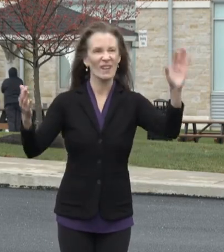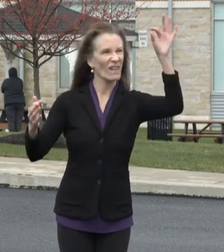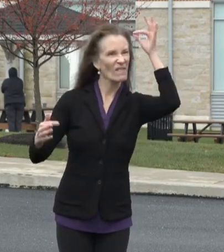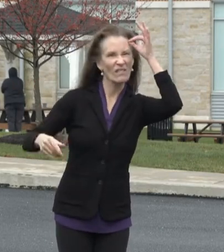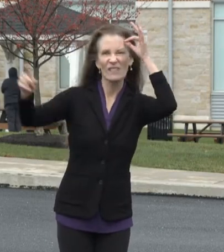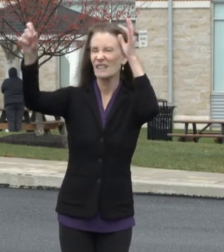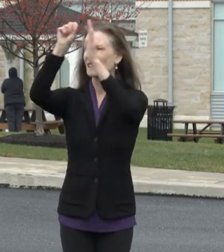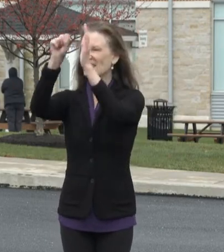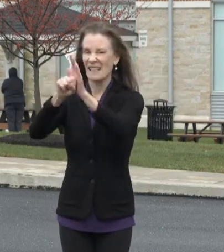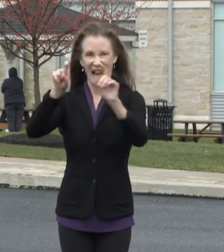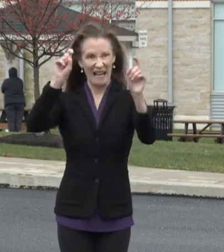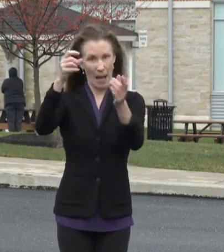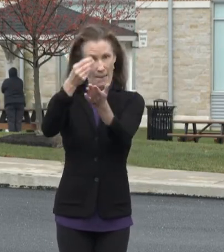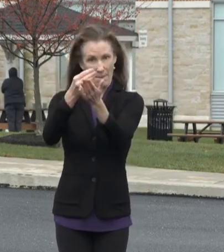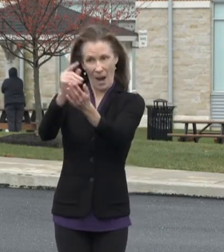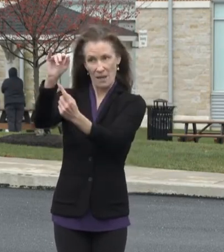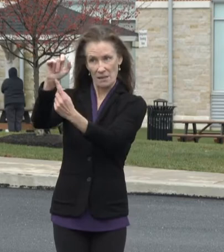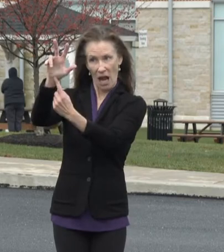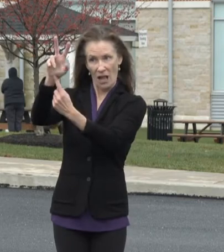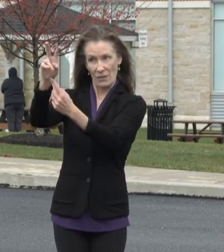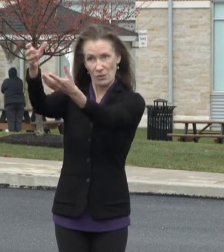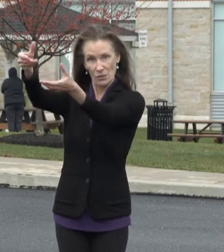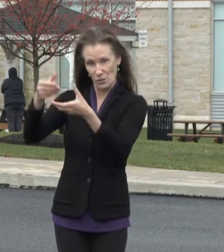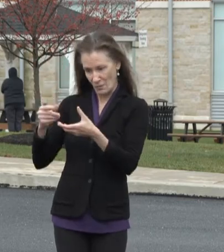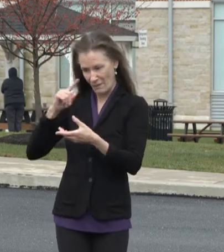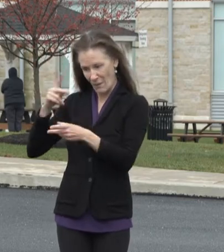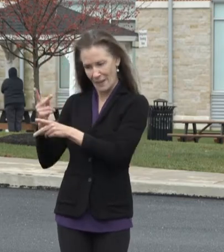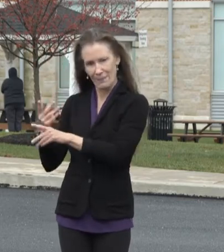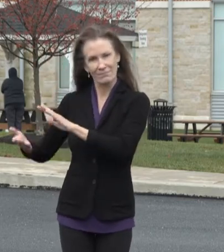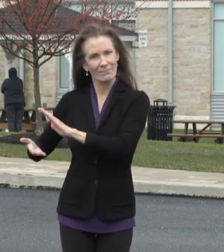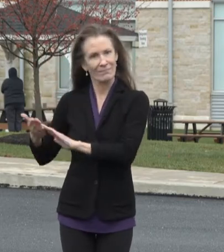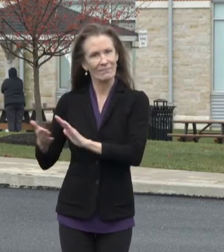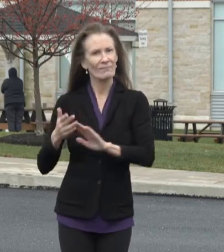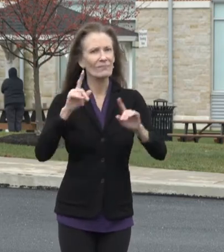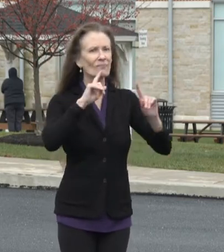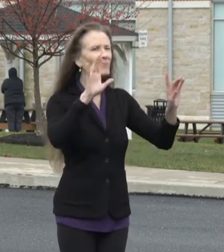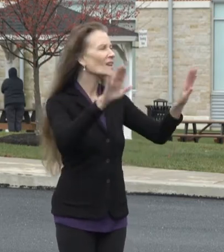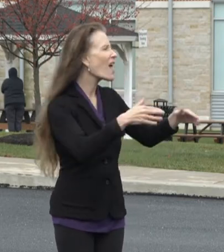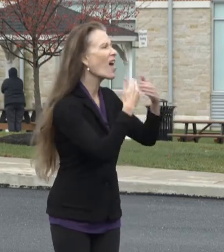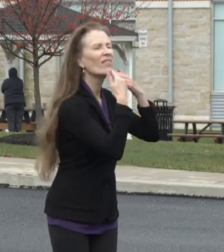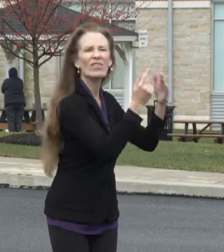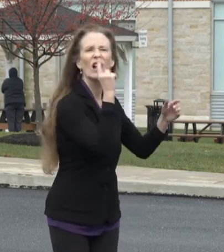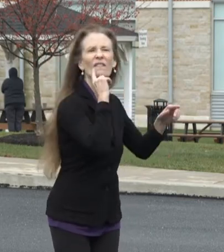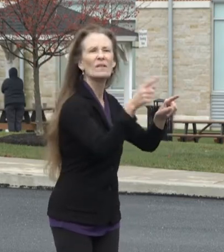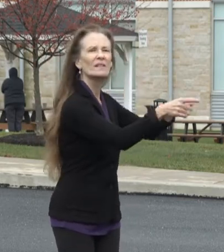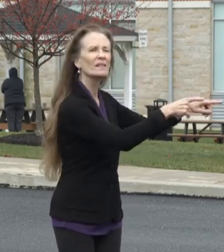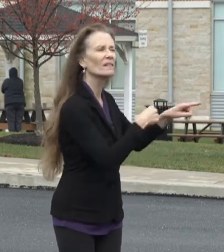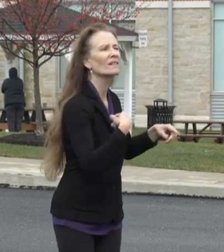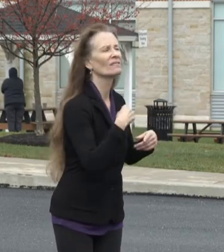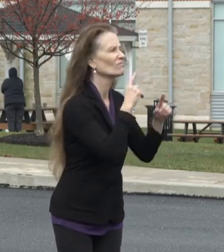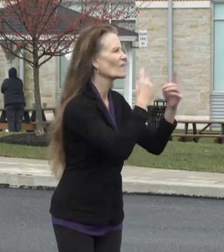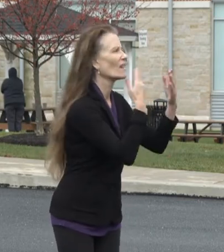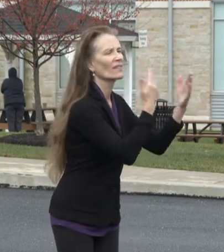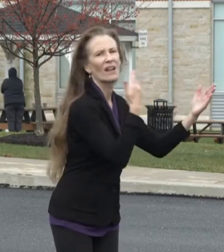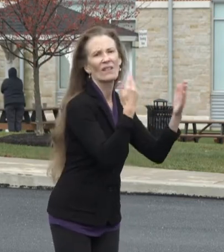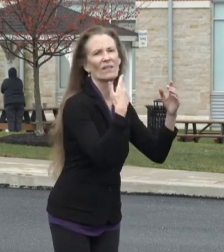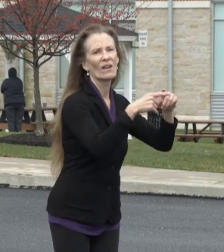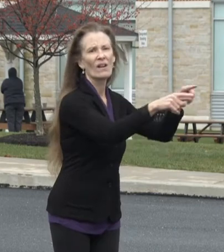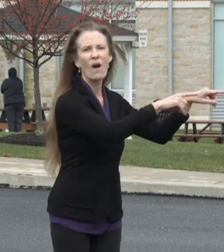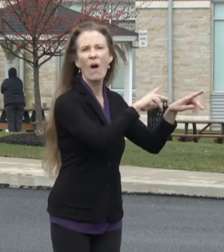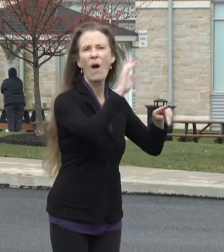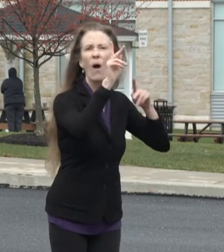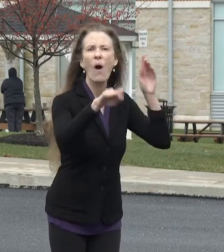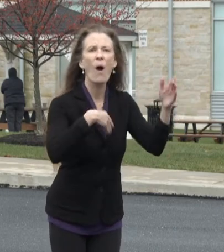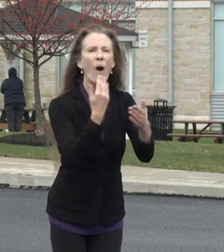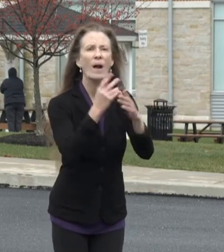we continue. I really appreciate all your compliments. I say thank you from the private to the captains, to the